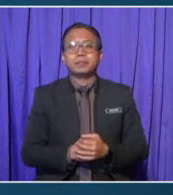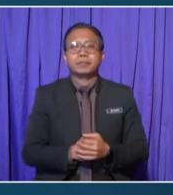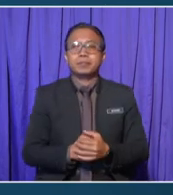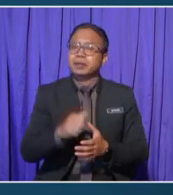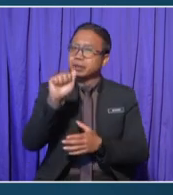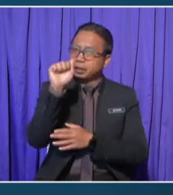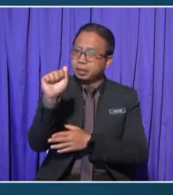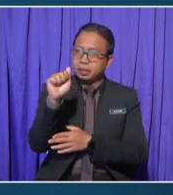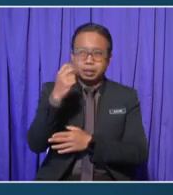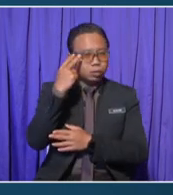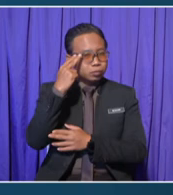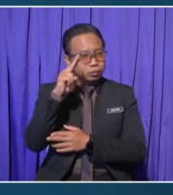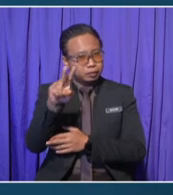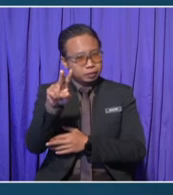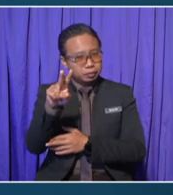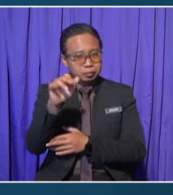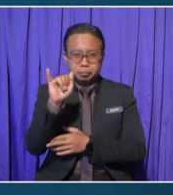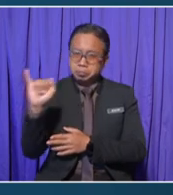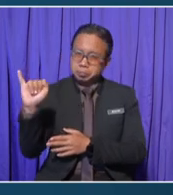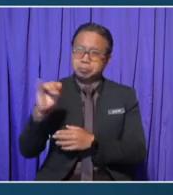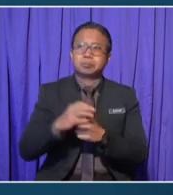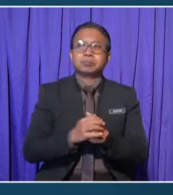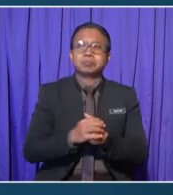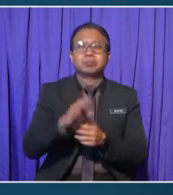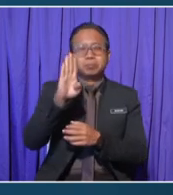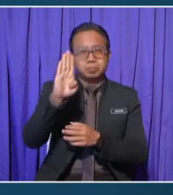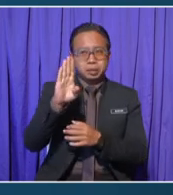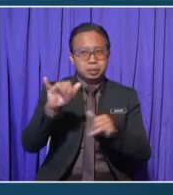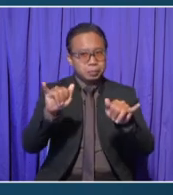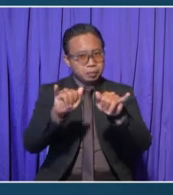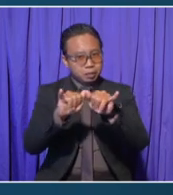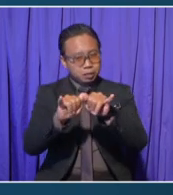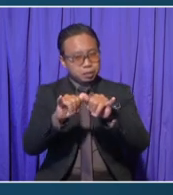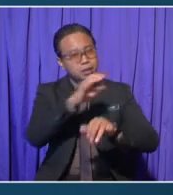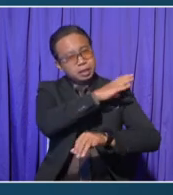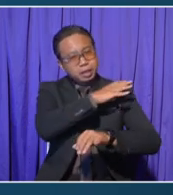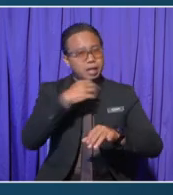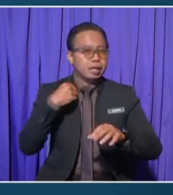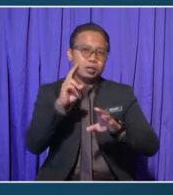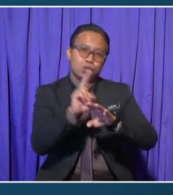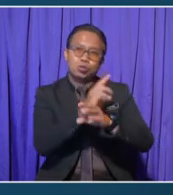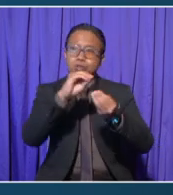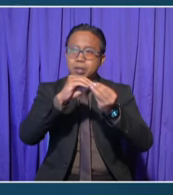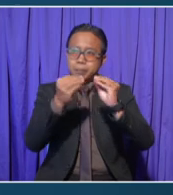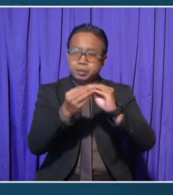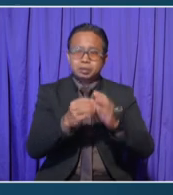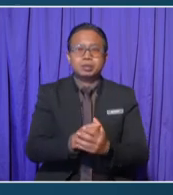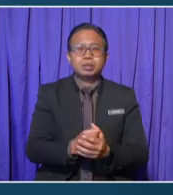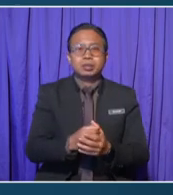A. Observing. B. Measure and use numbers.